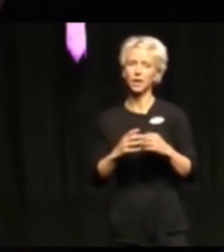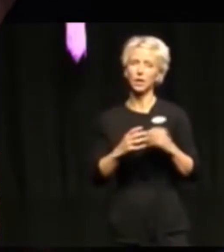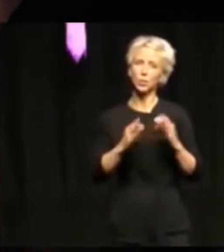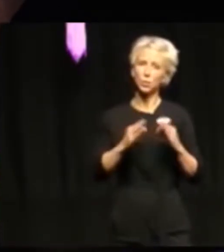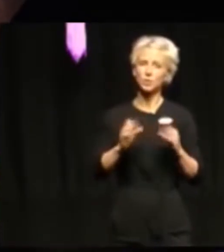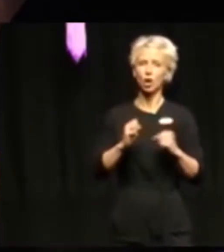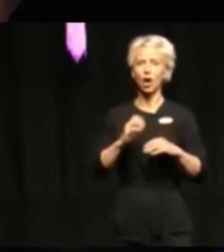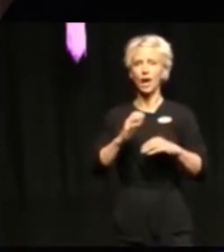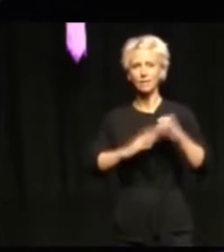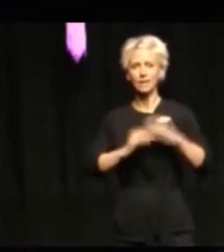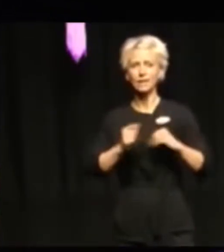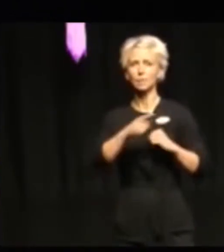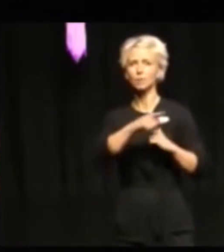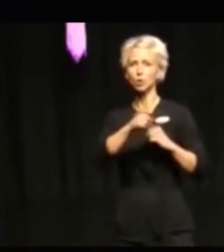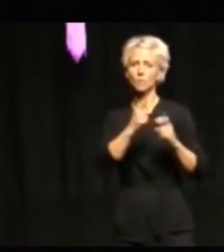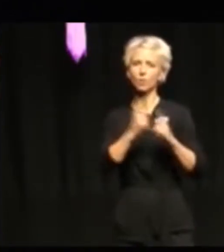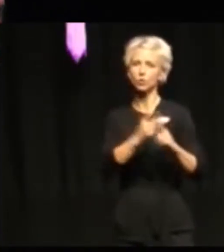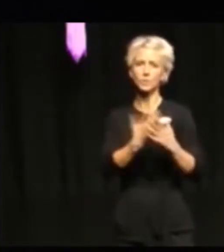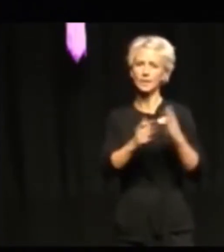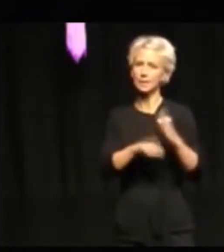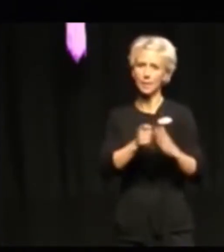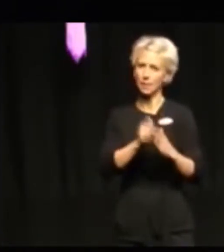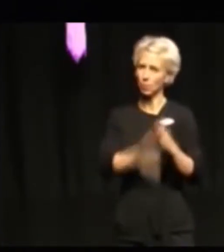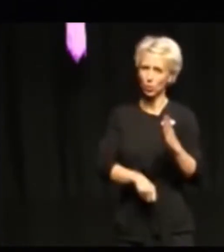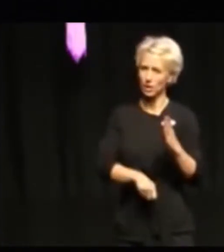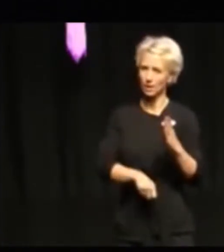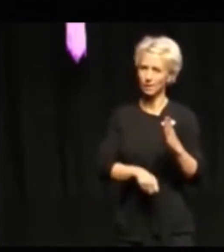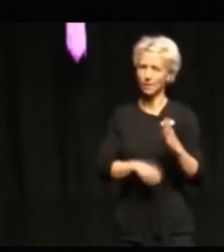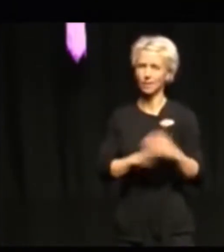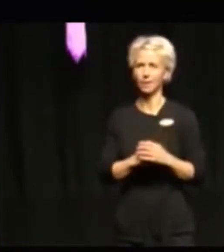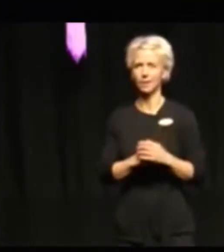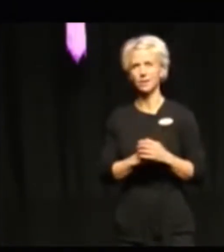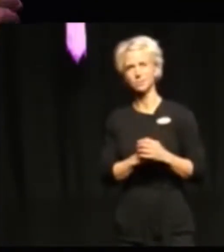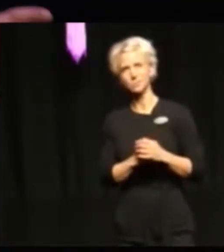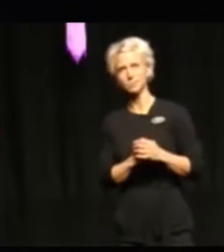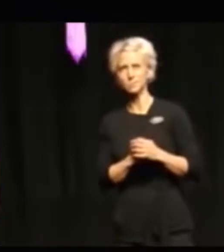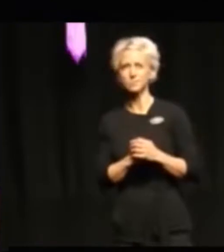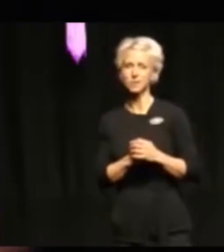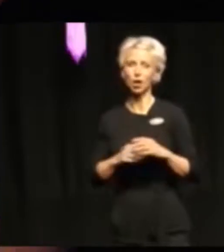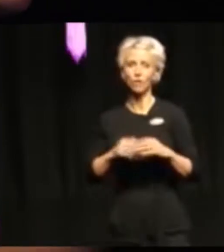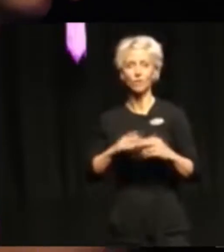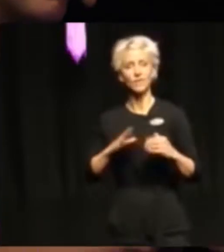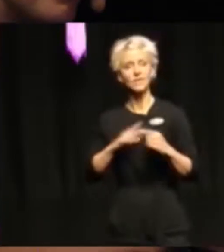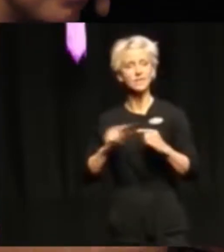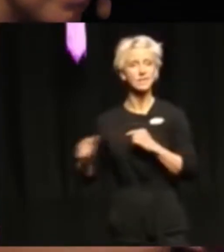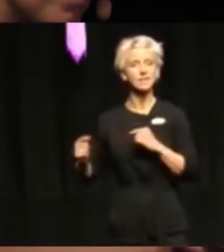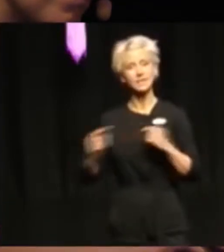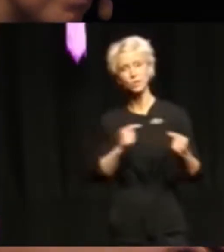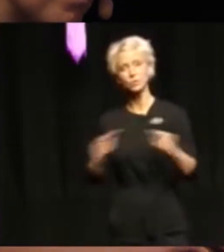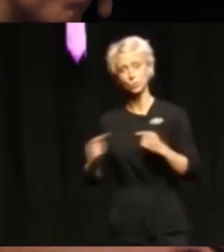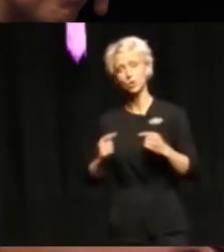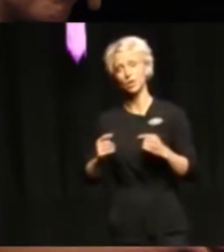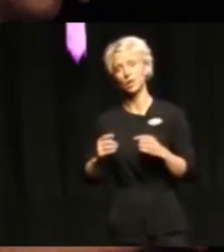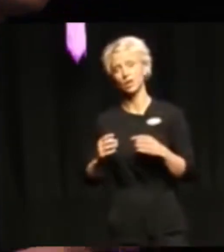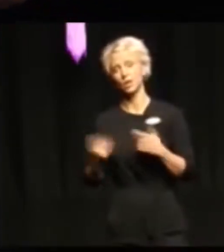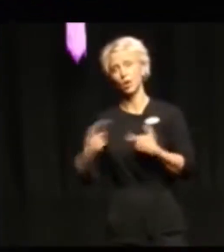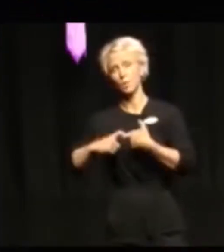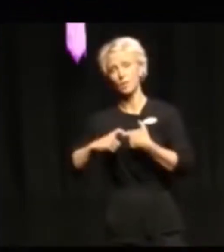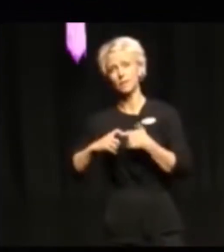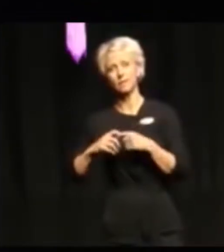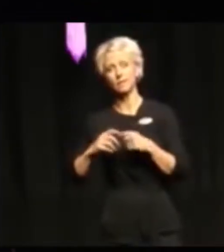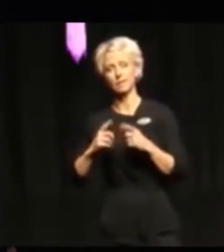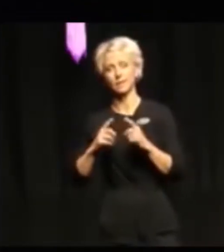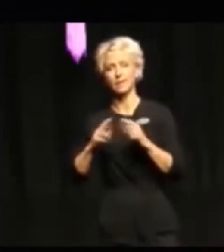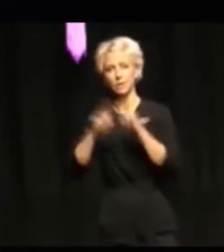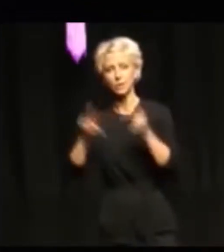citizens, and this is heavily discussed in international human rights law in specific fields. So, for